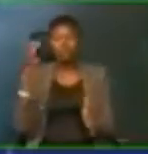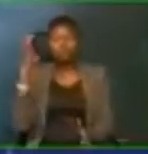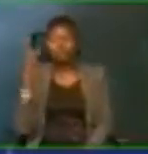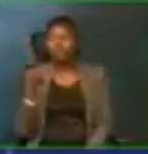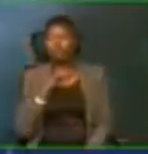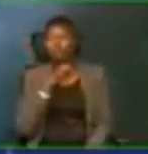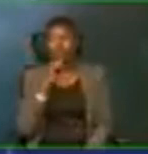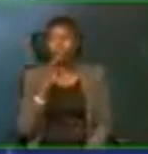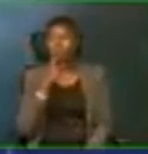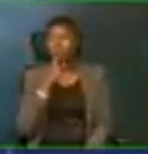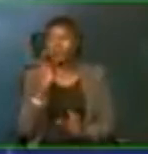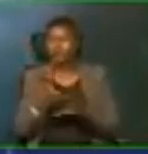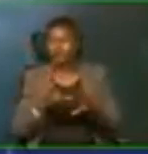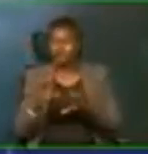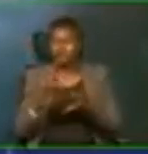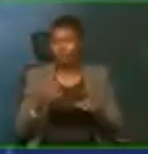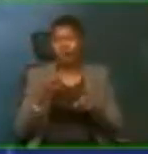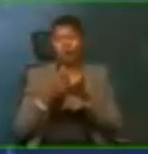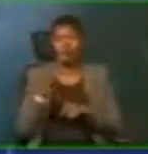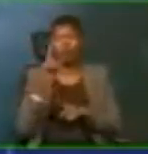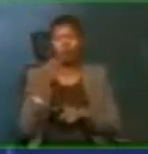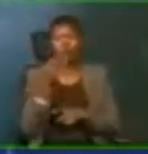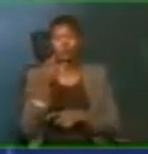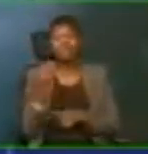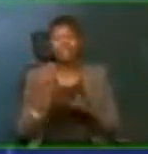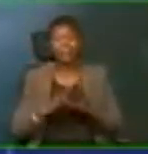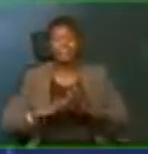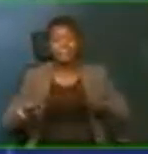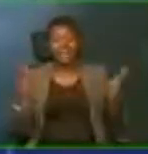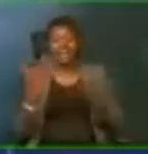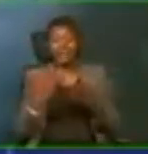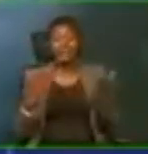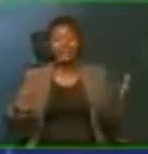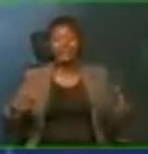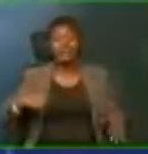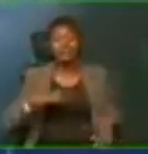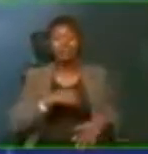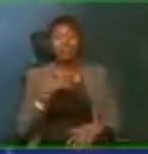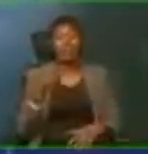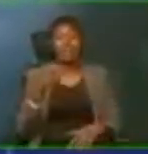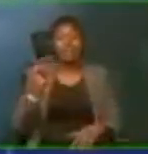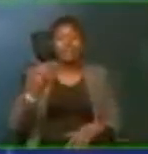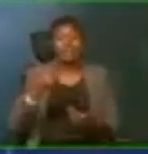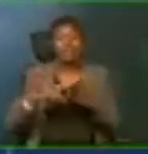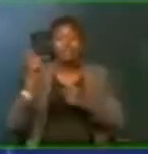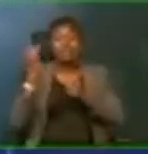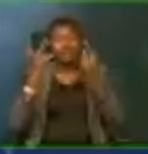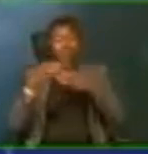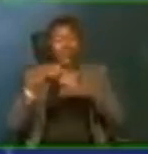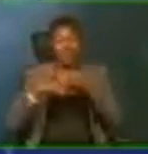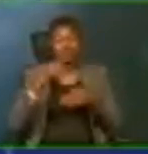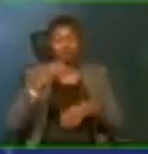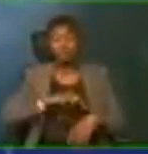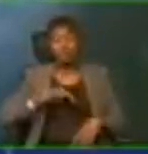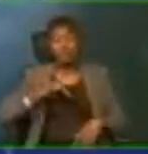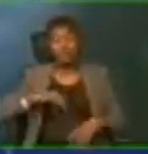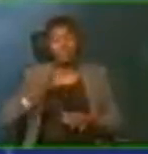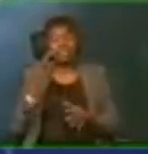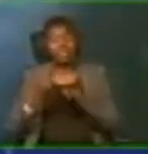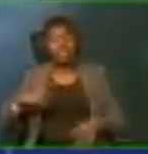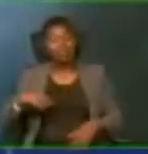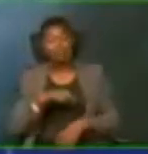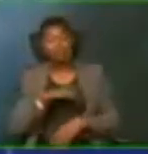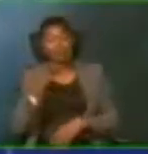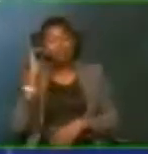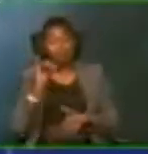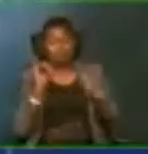be done. From one of the big things we need to understand about ministry, if we are going to